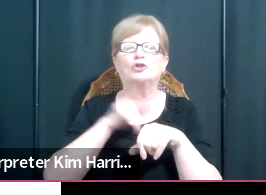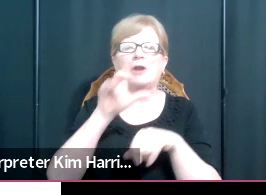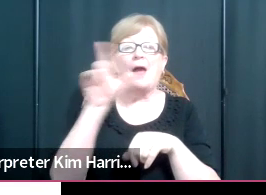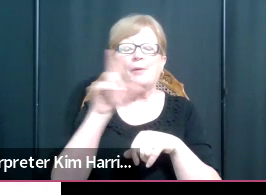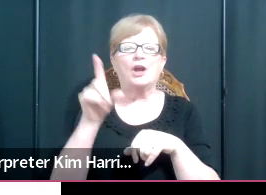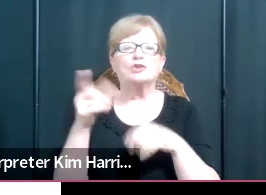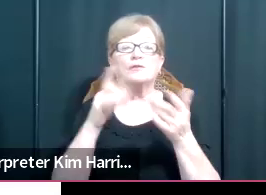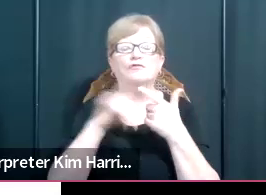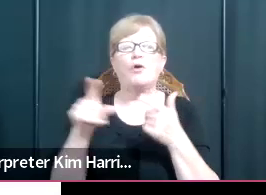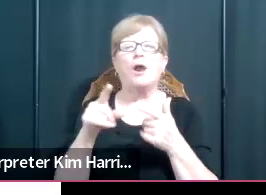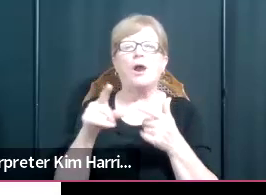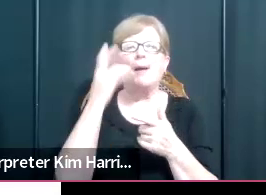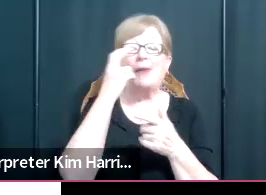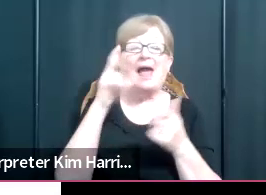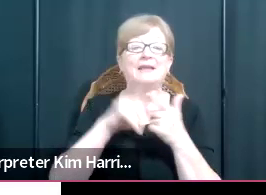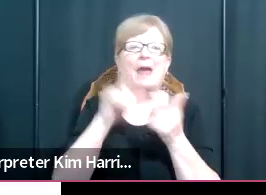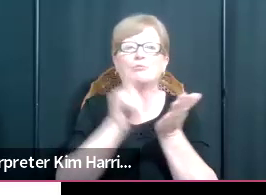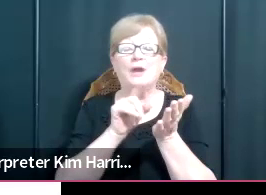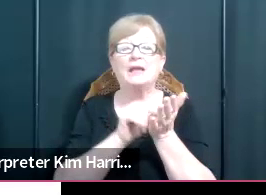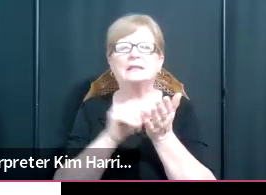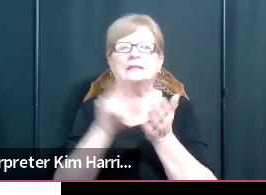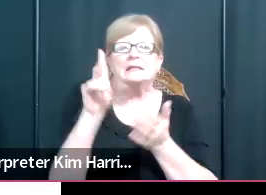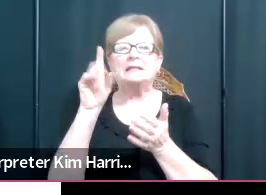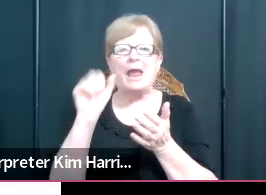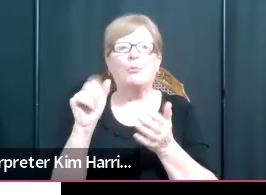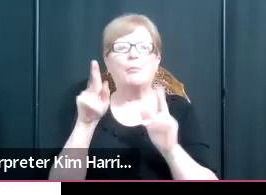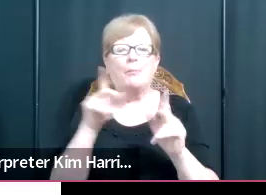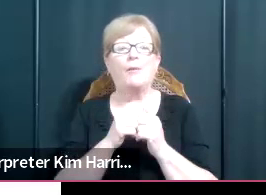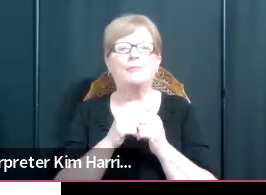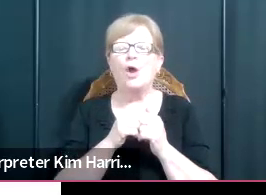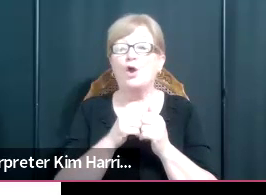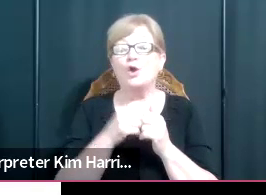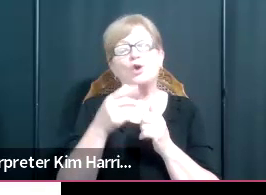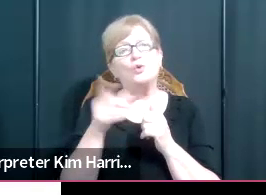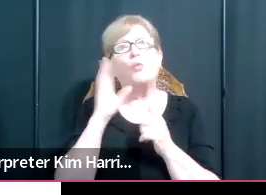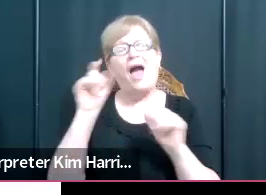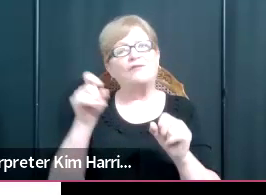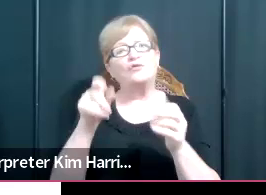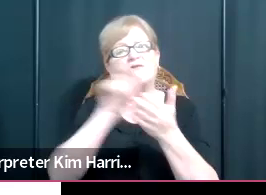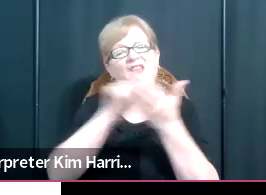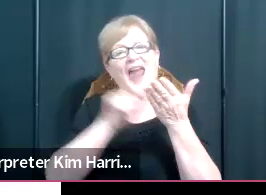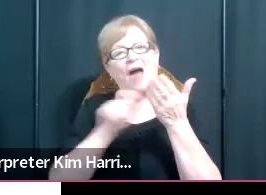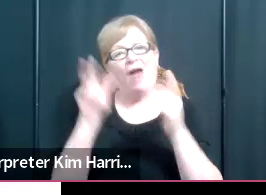print disabled folks. You do have to fill out an application